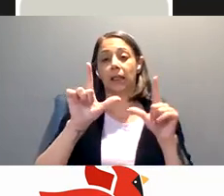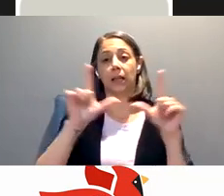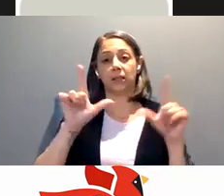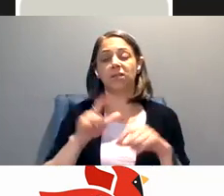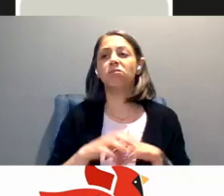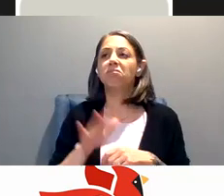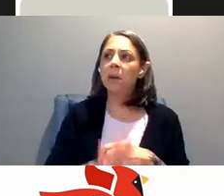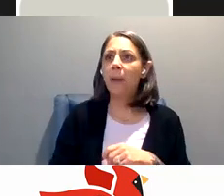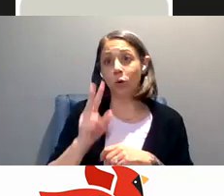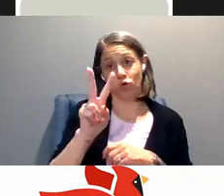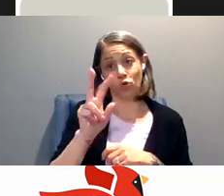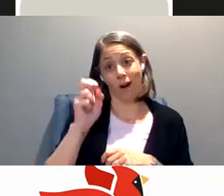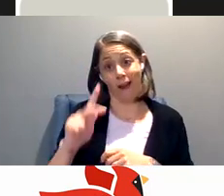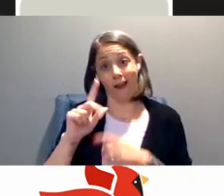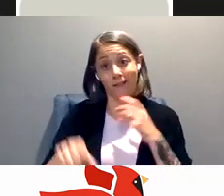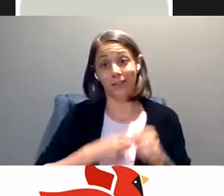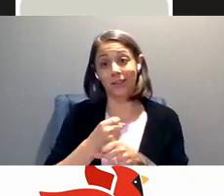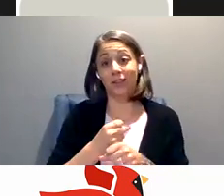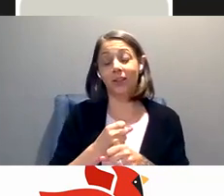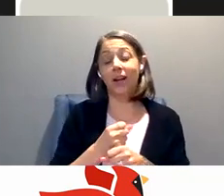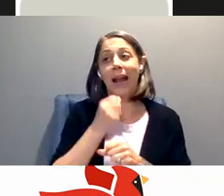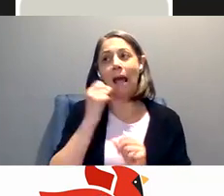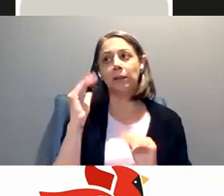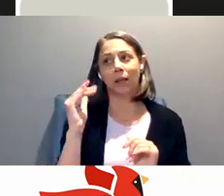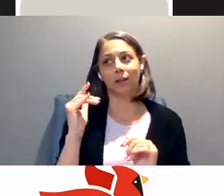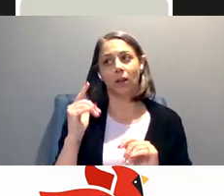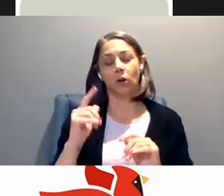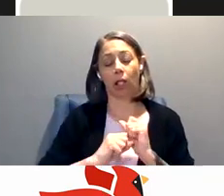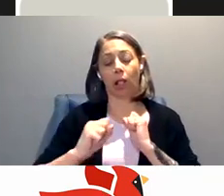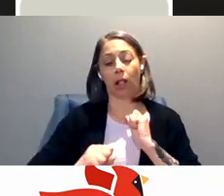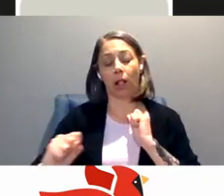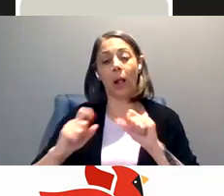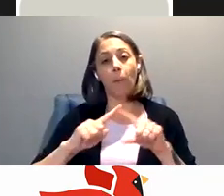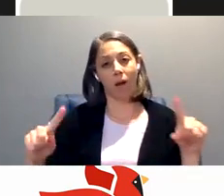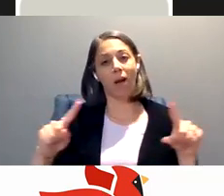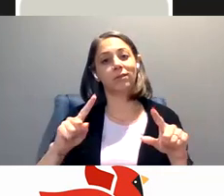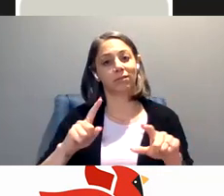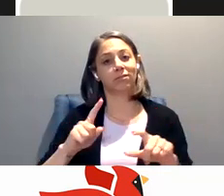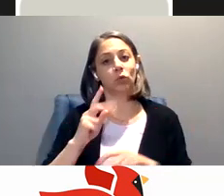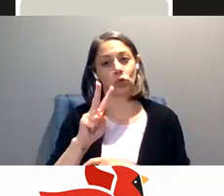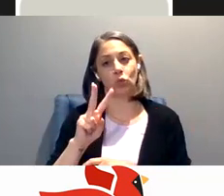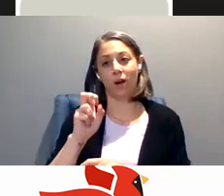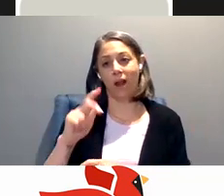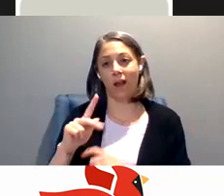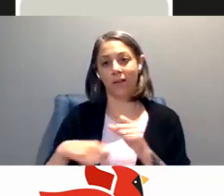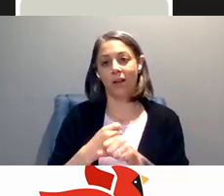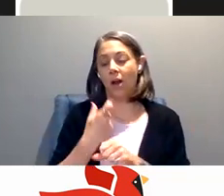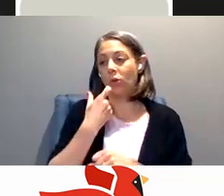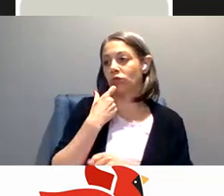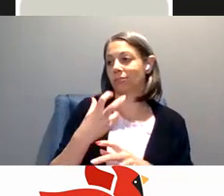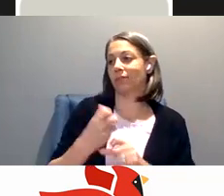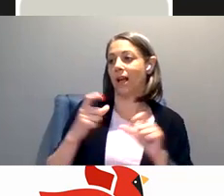about 2.5 years. It was not expected to take that long, but that's how long it took. And we just received our license in